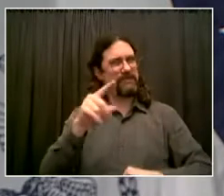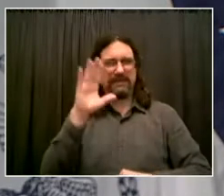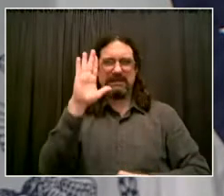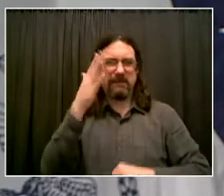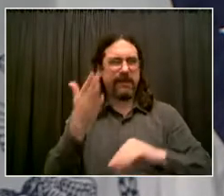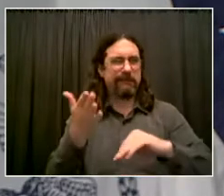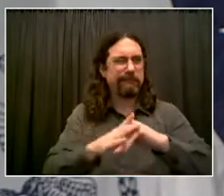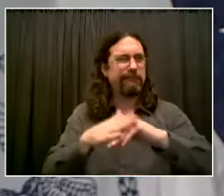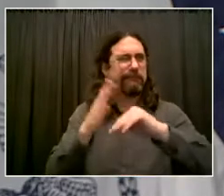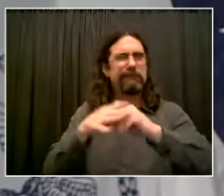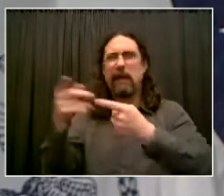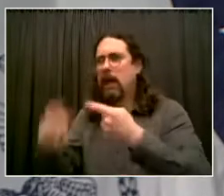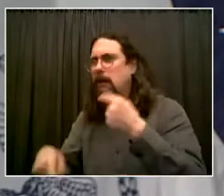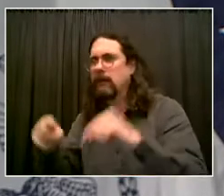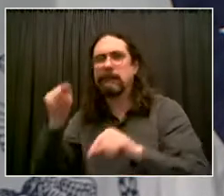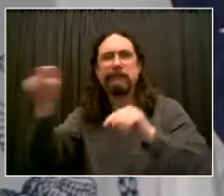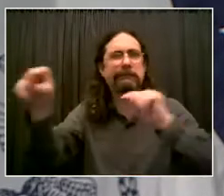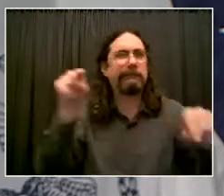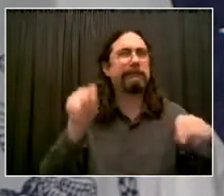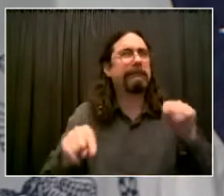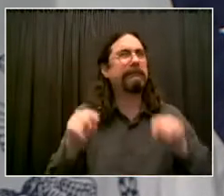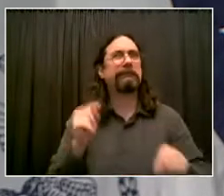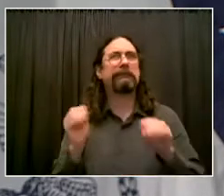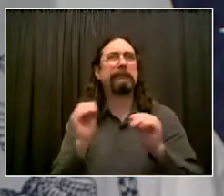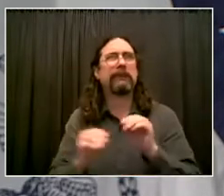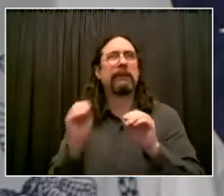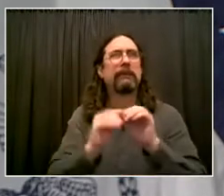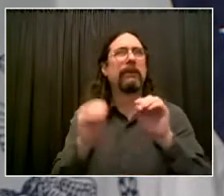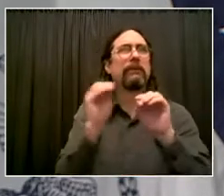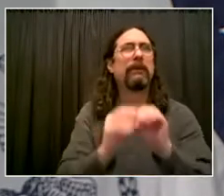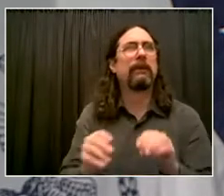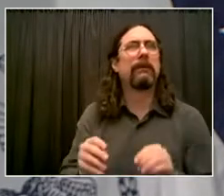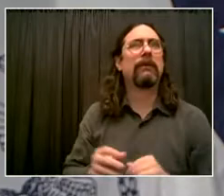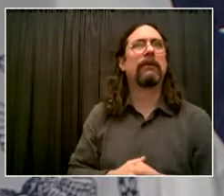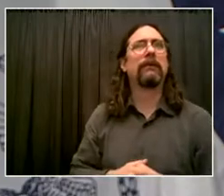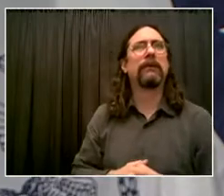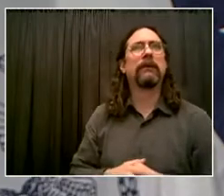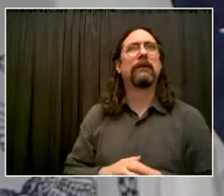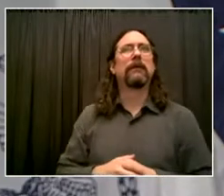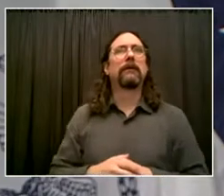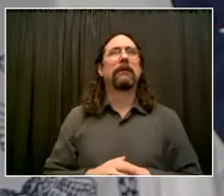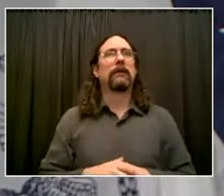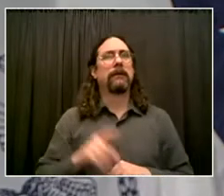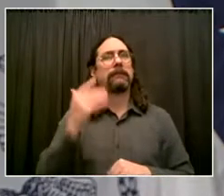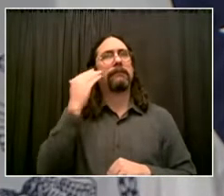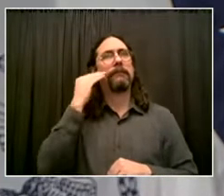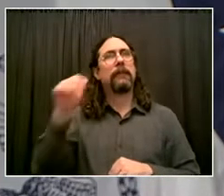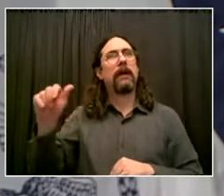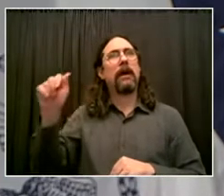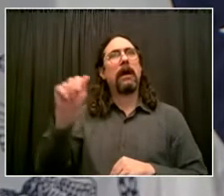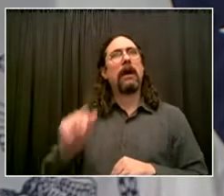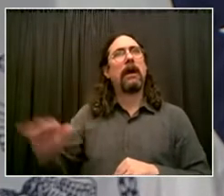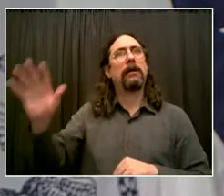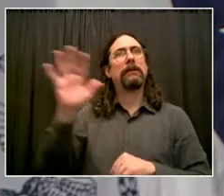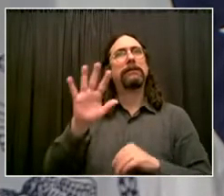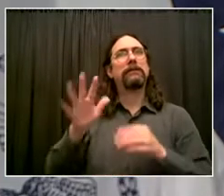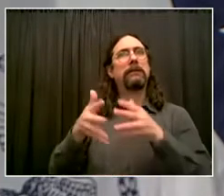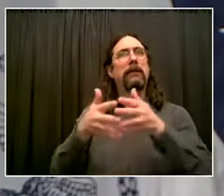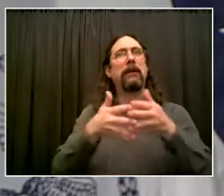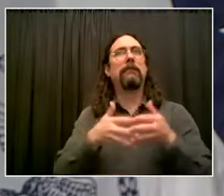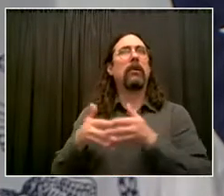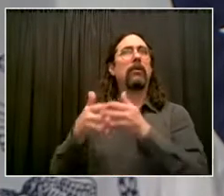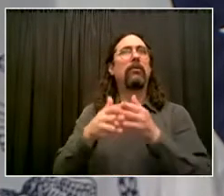doing bystander training. Should the city look for ways to expand that so more New Yorkers are trained on how to react in a situation like